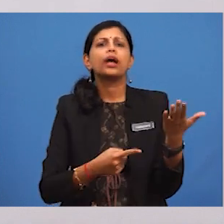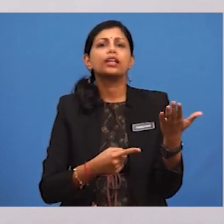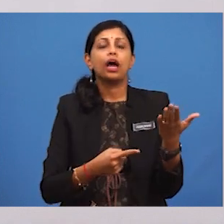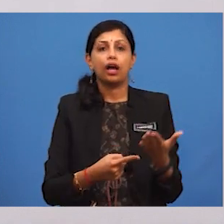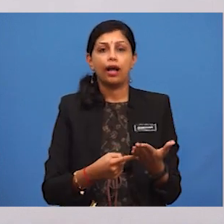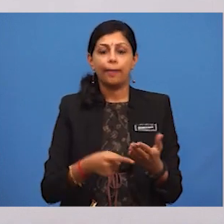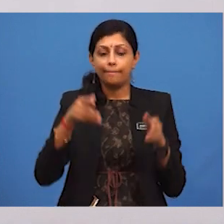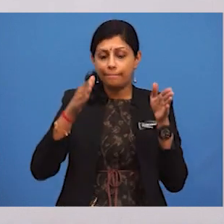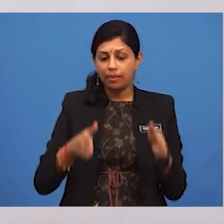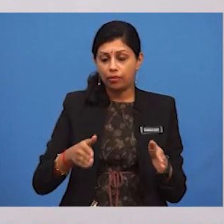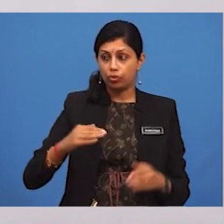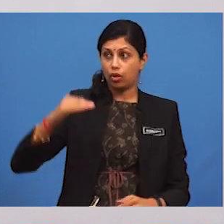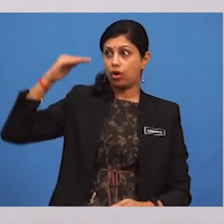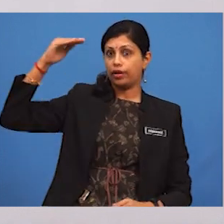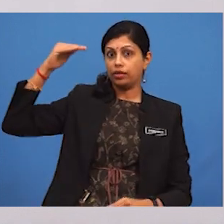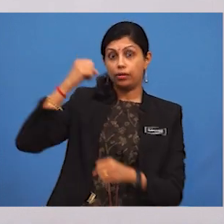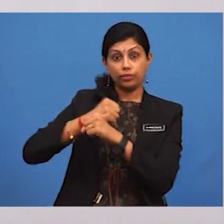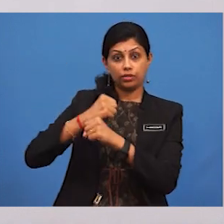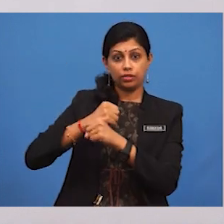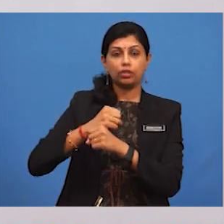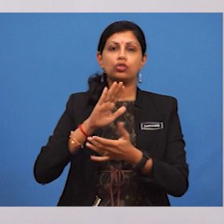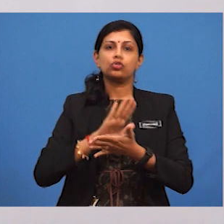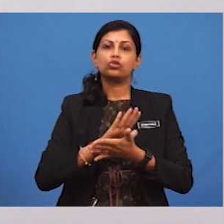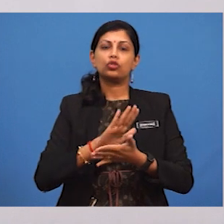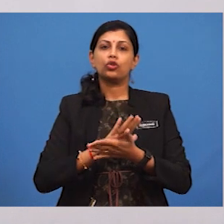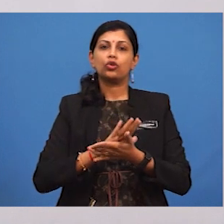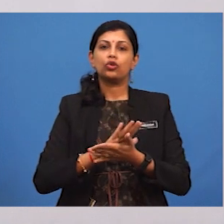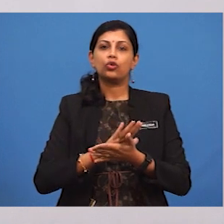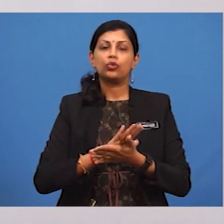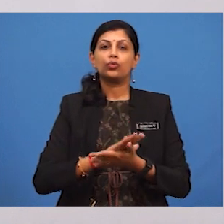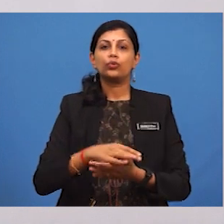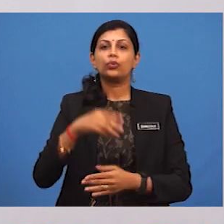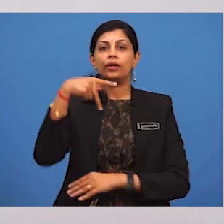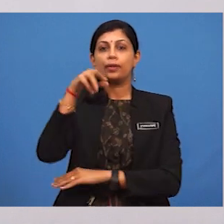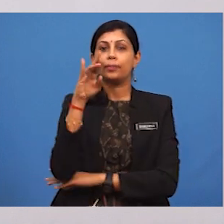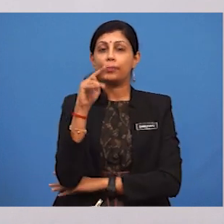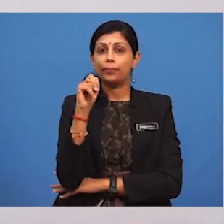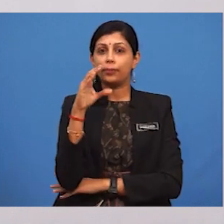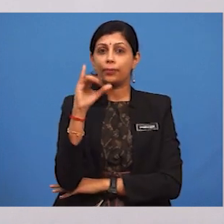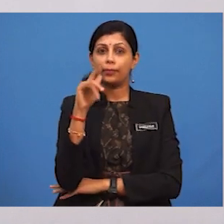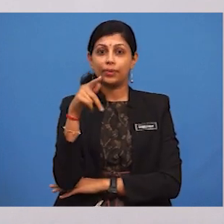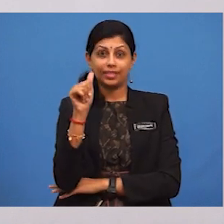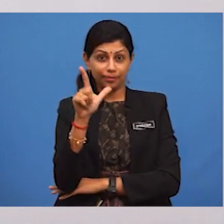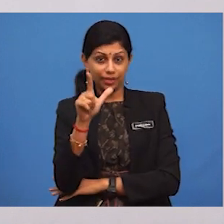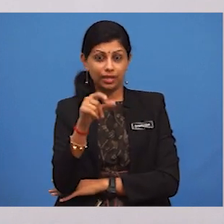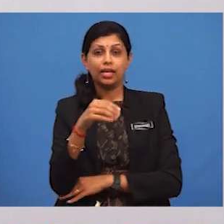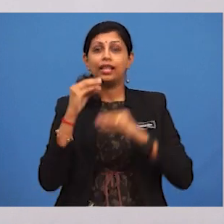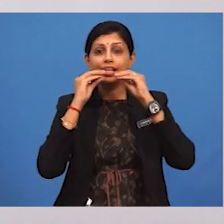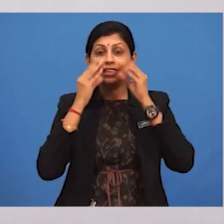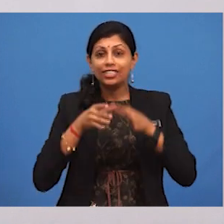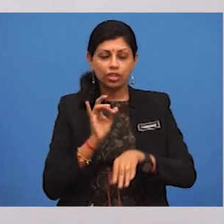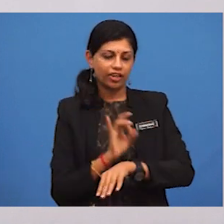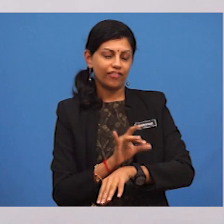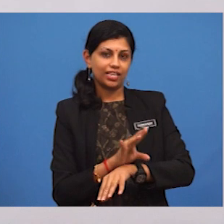positions, like your school principal, your teacher advisor, the manager of a